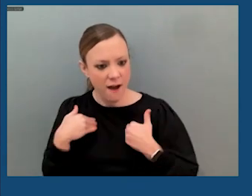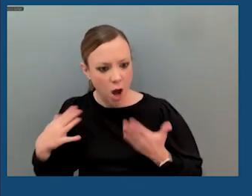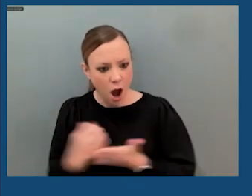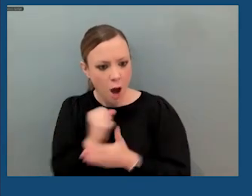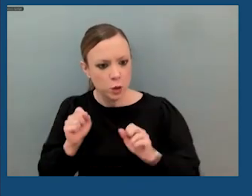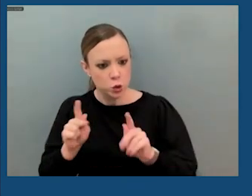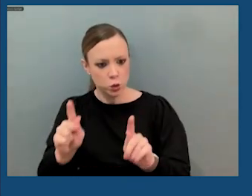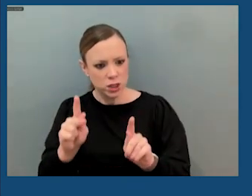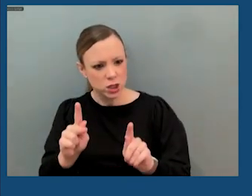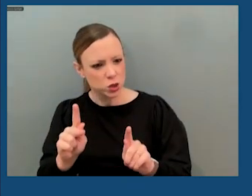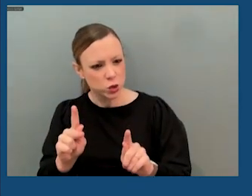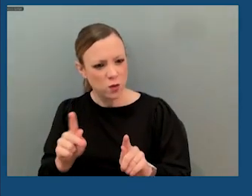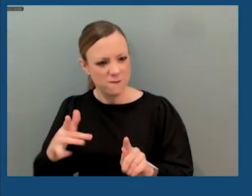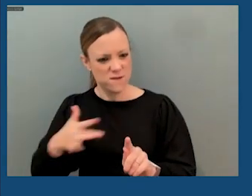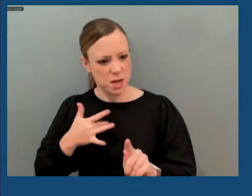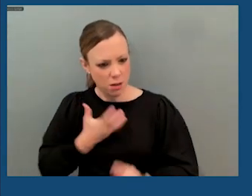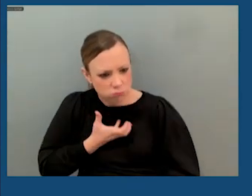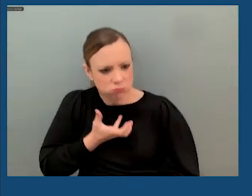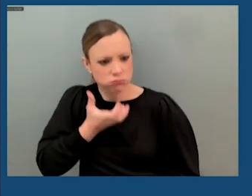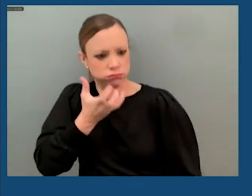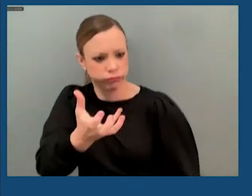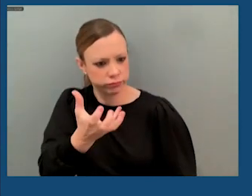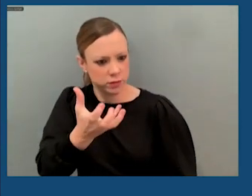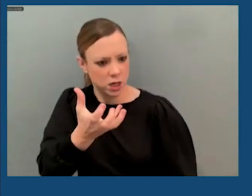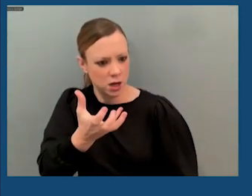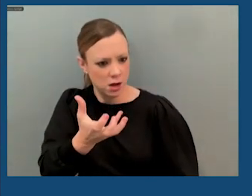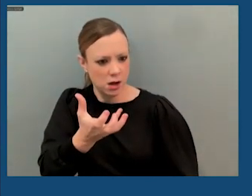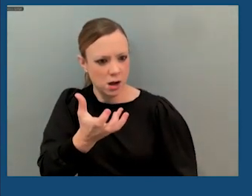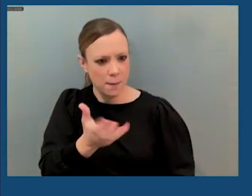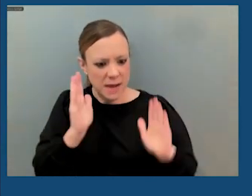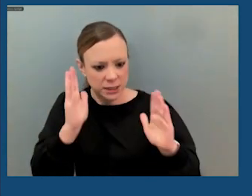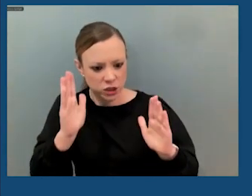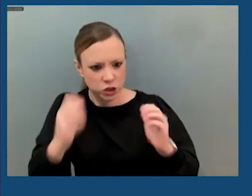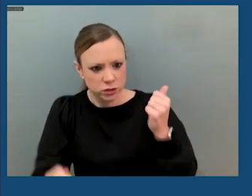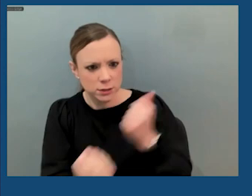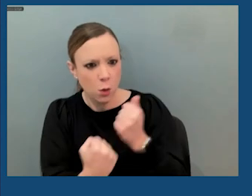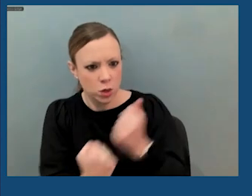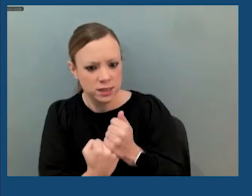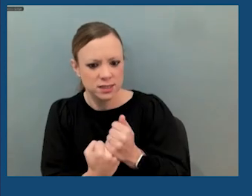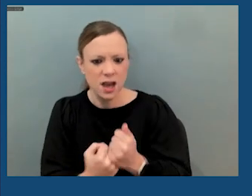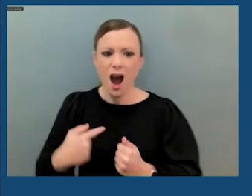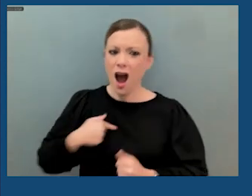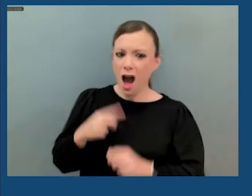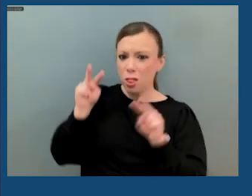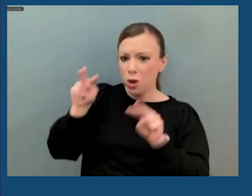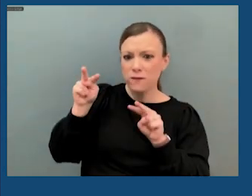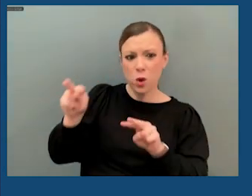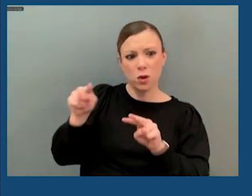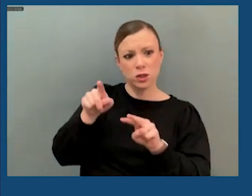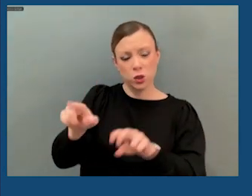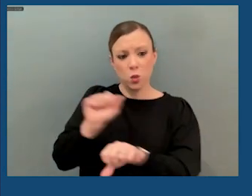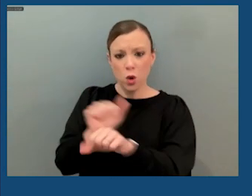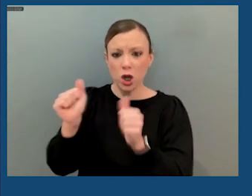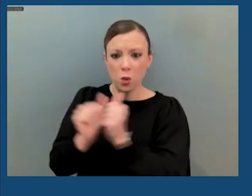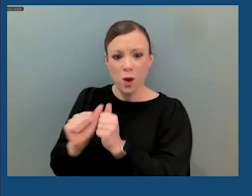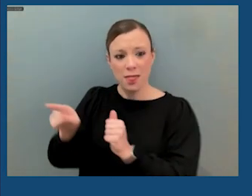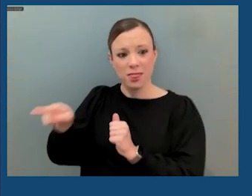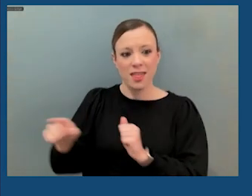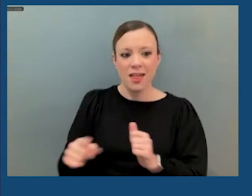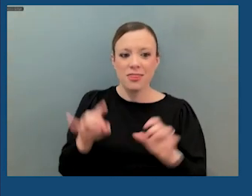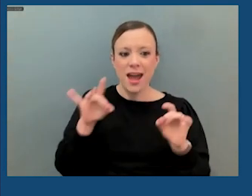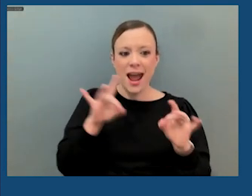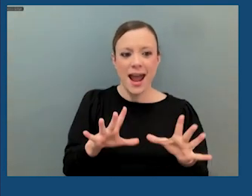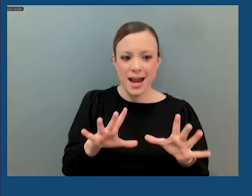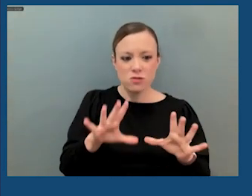voices heard. I look forward to working with the governor and my colleagues to pass the Hate Crimes Modernization Act, as well as getting